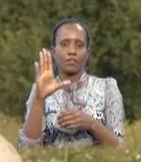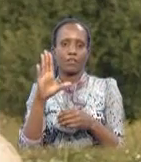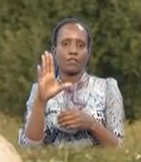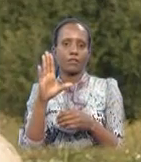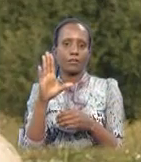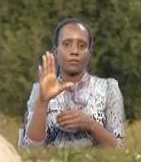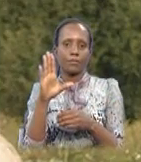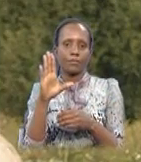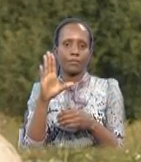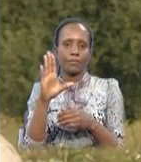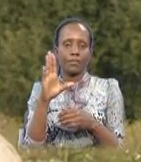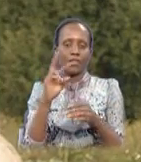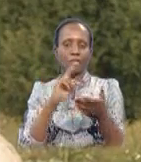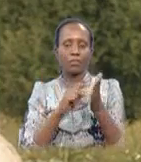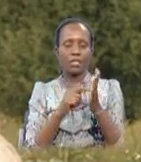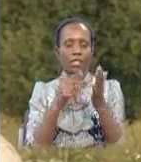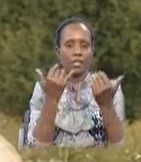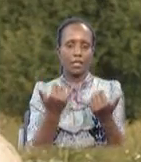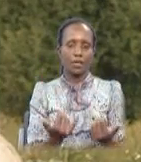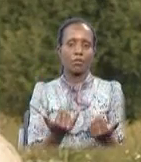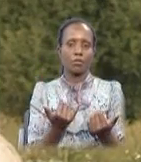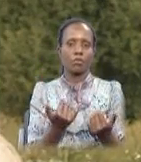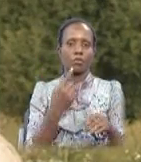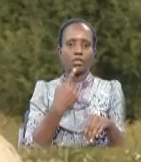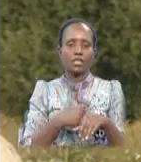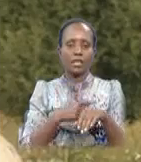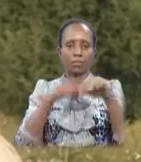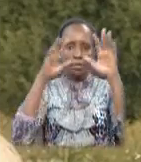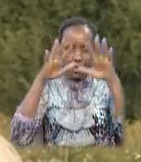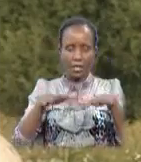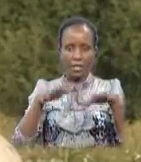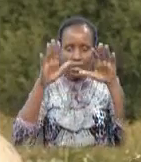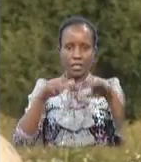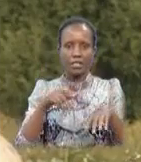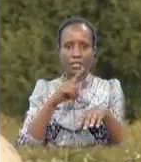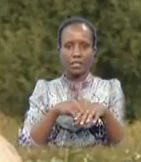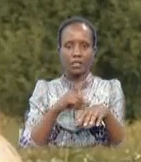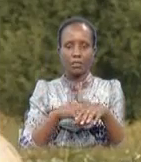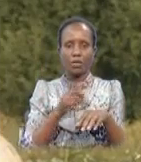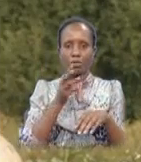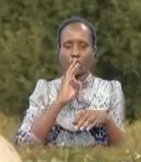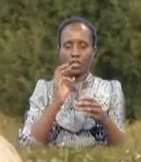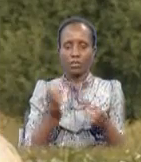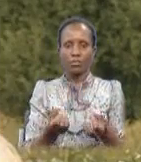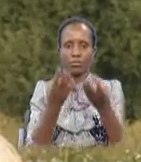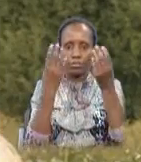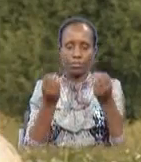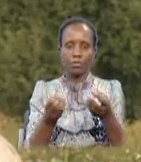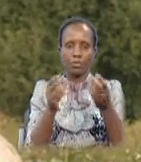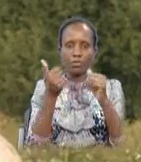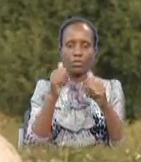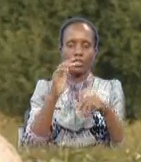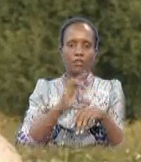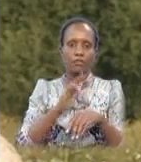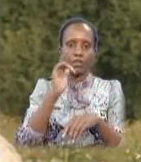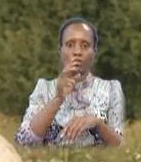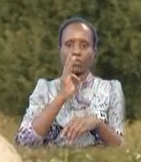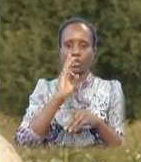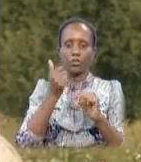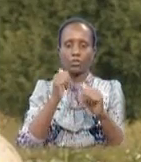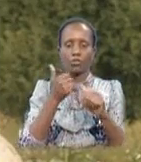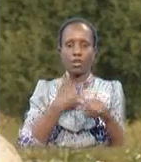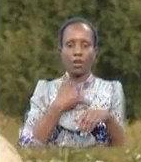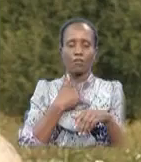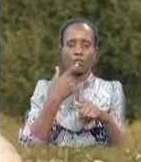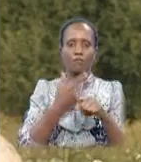Celsius. So that one means that when it rains, also evaporation affects the water which we got